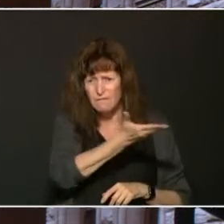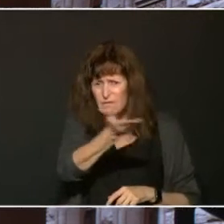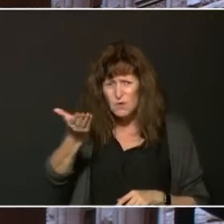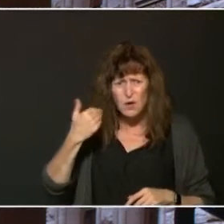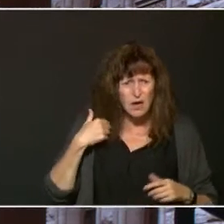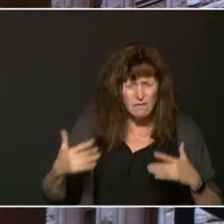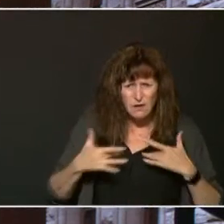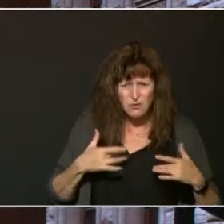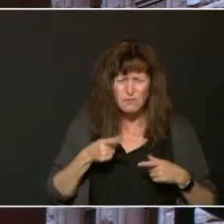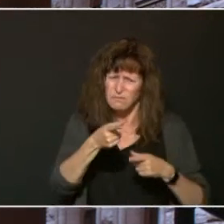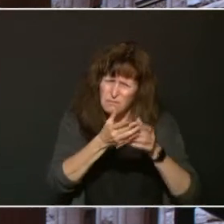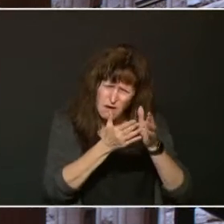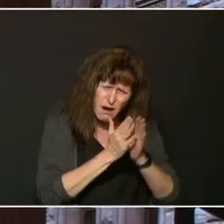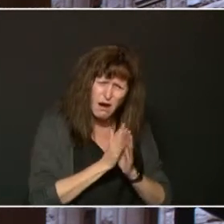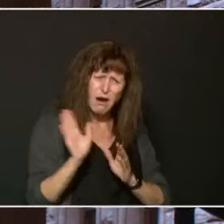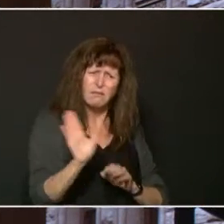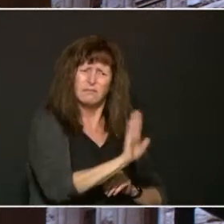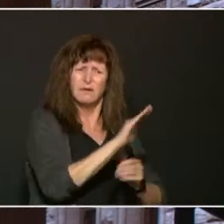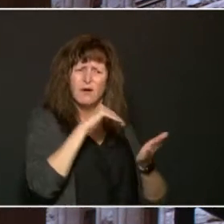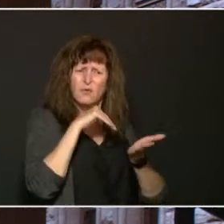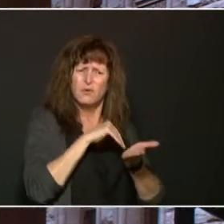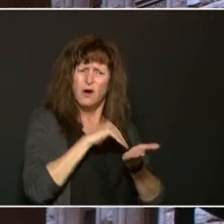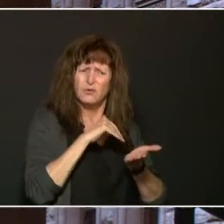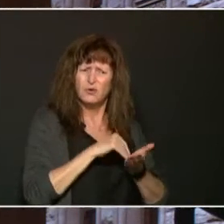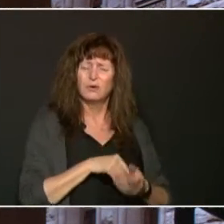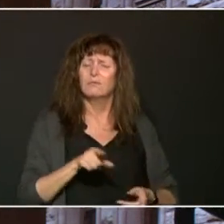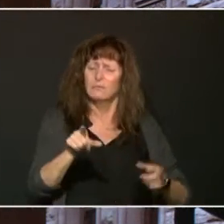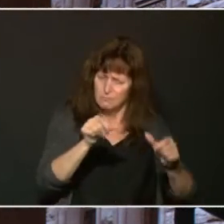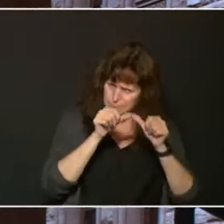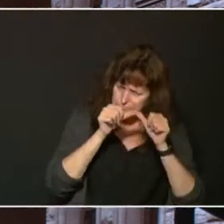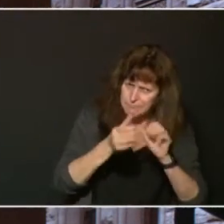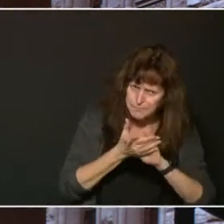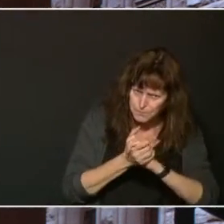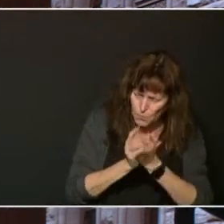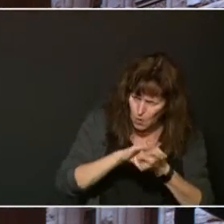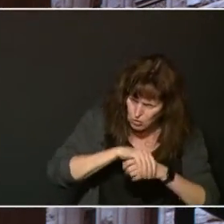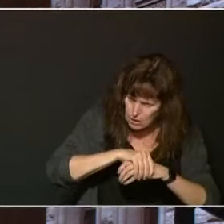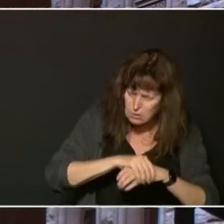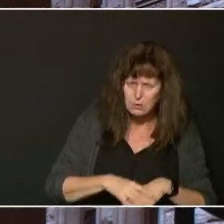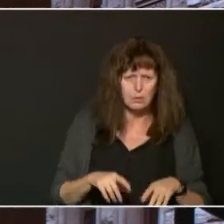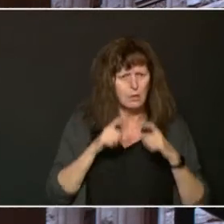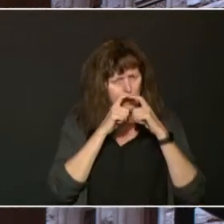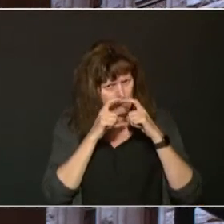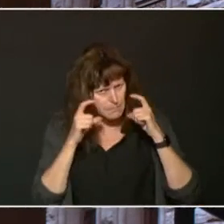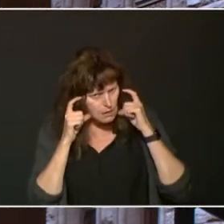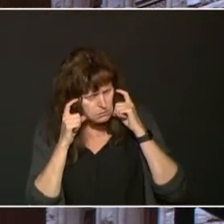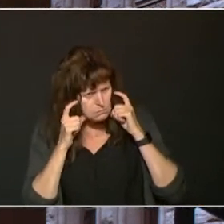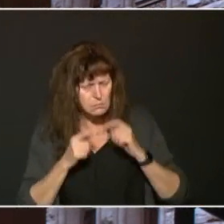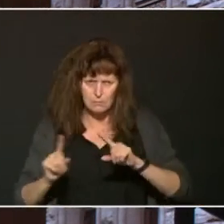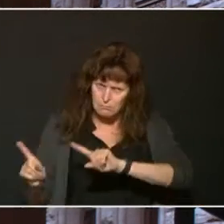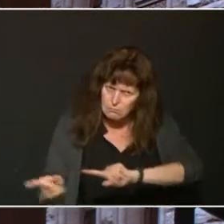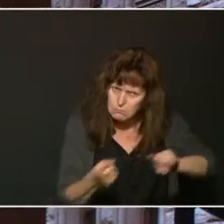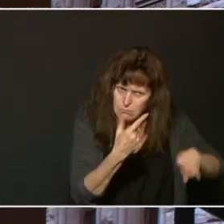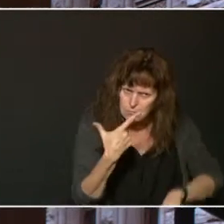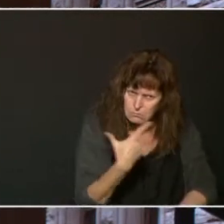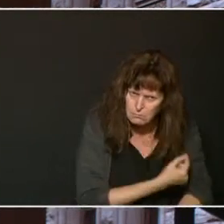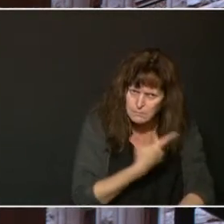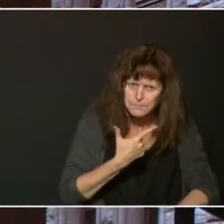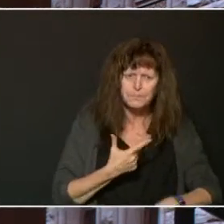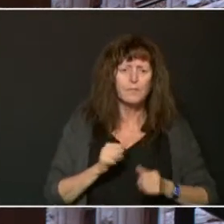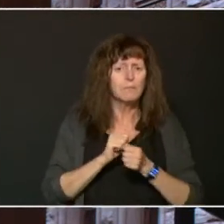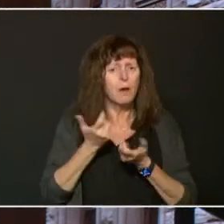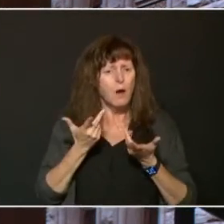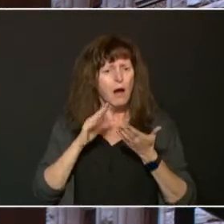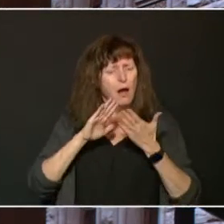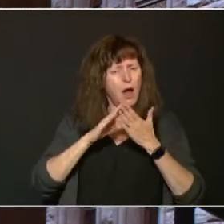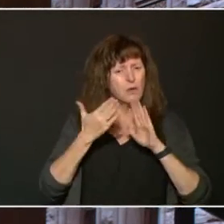a face covering, get immunized, and let's build community immunity to best protect all of us for the fall.